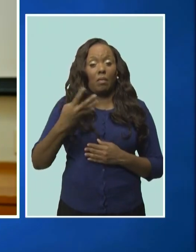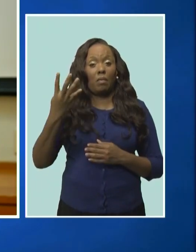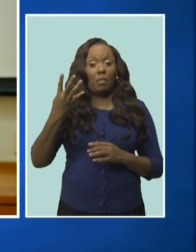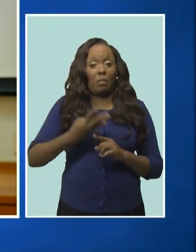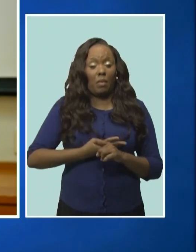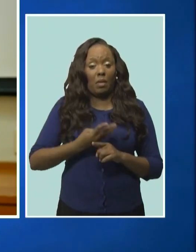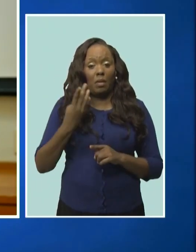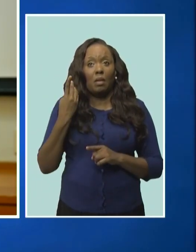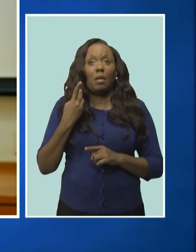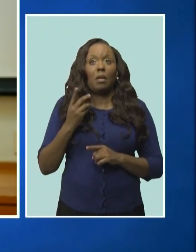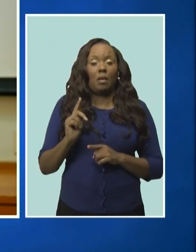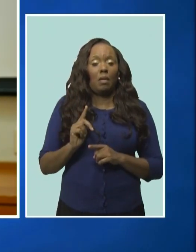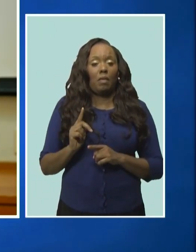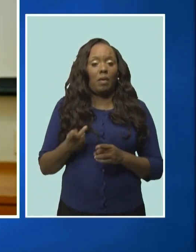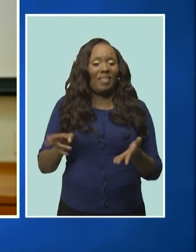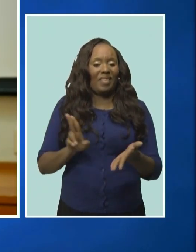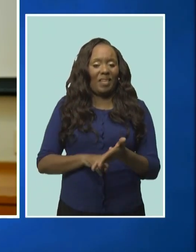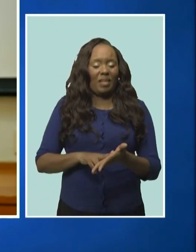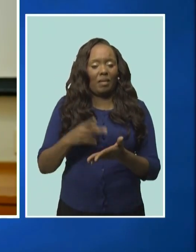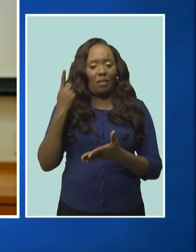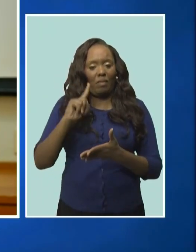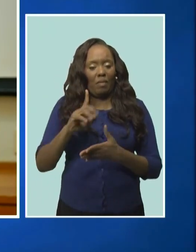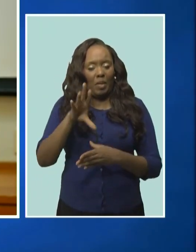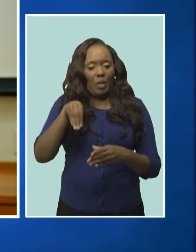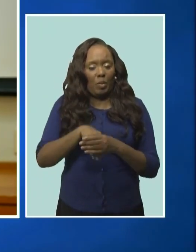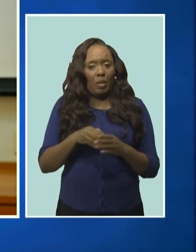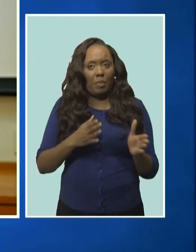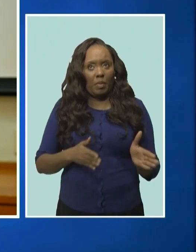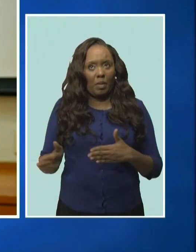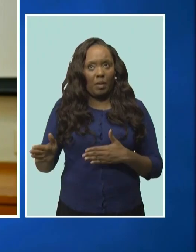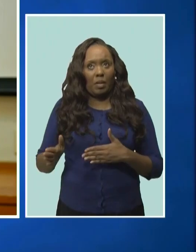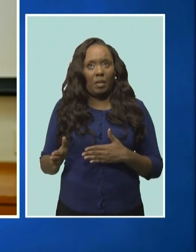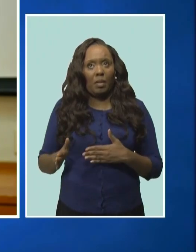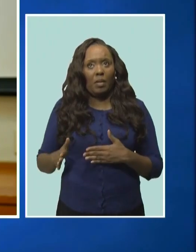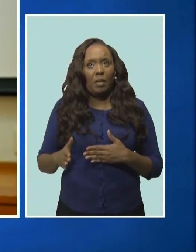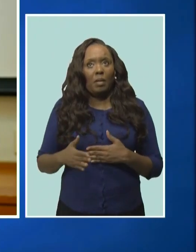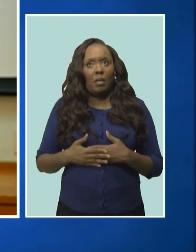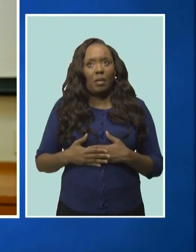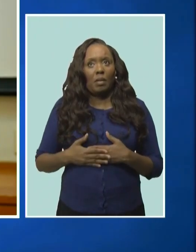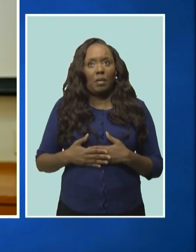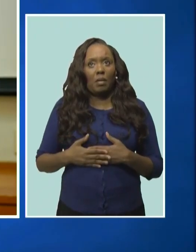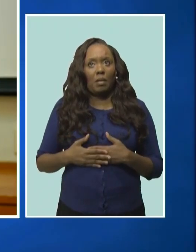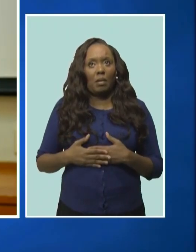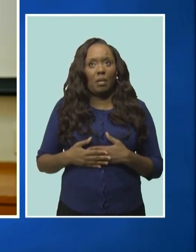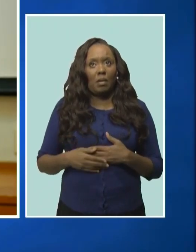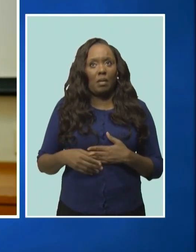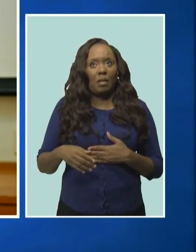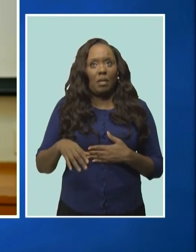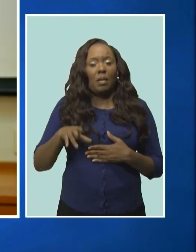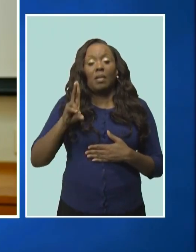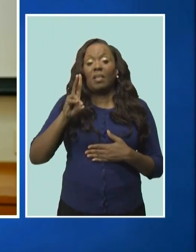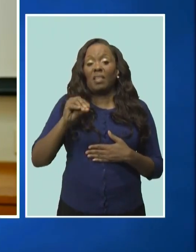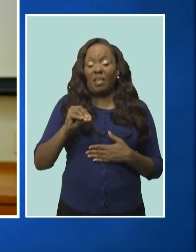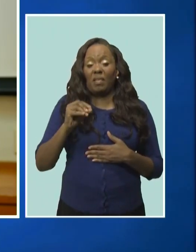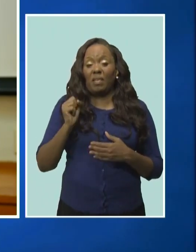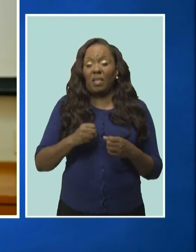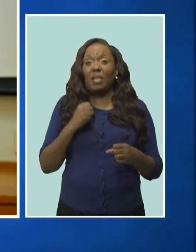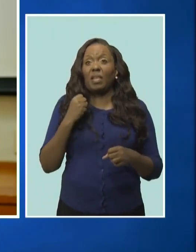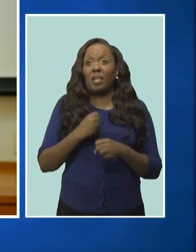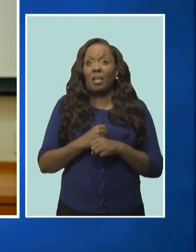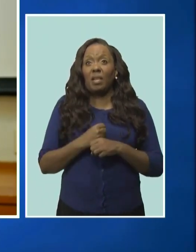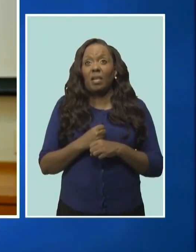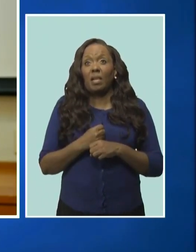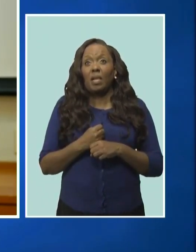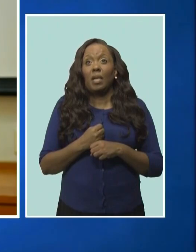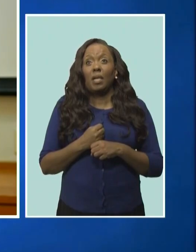to enroll on the plan. So the maximum age is age 70, and I need to stipulate that because